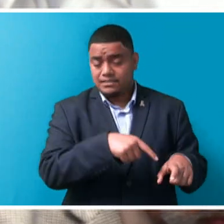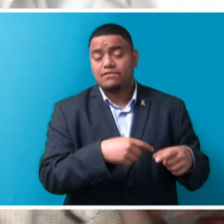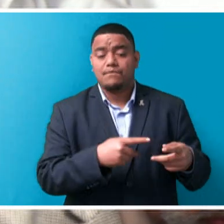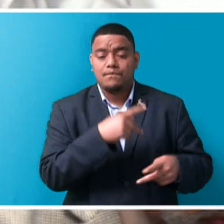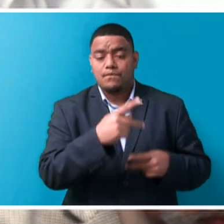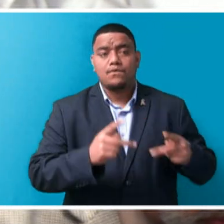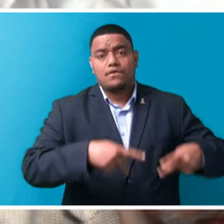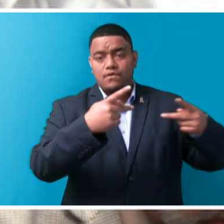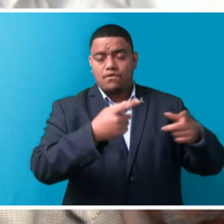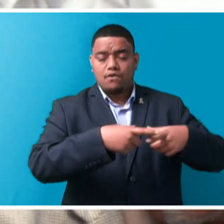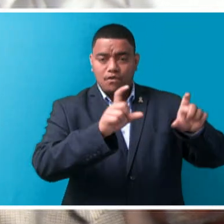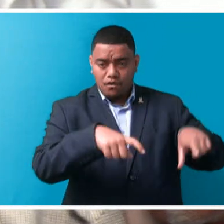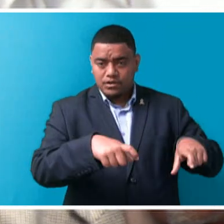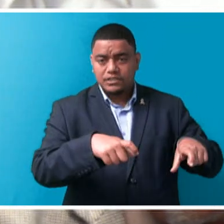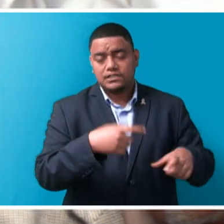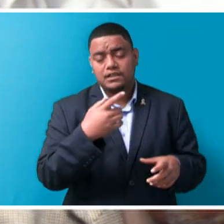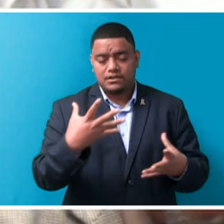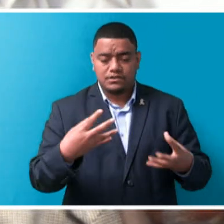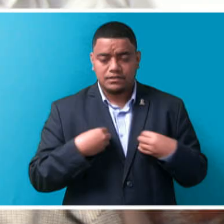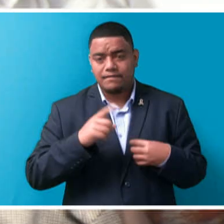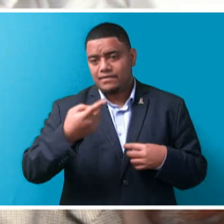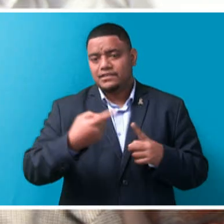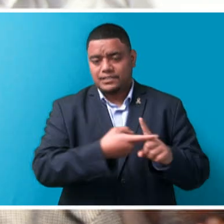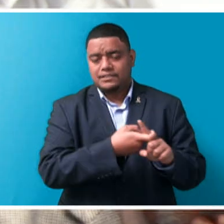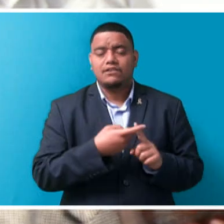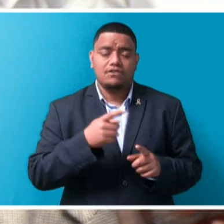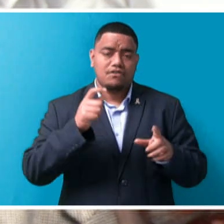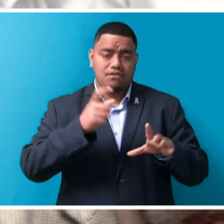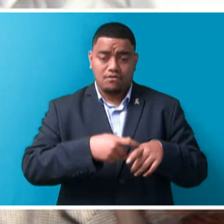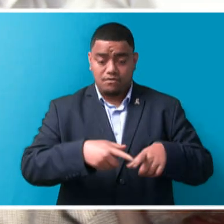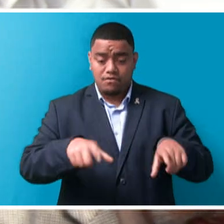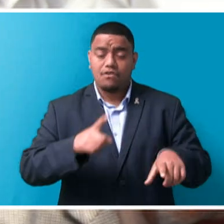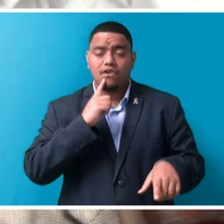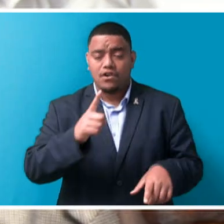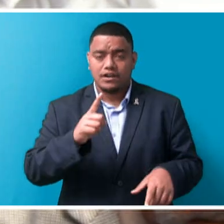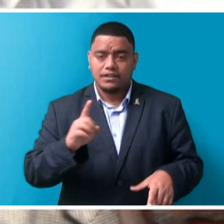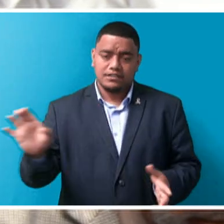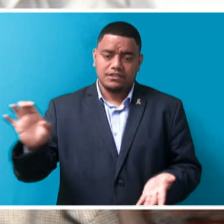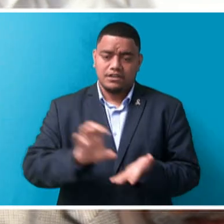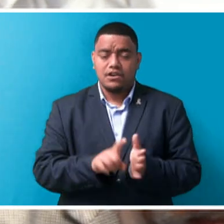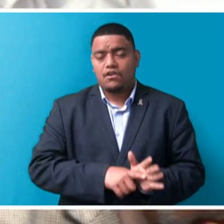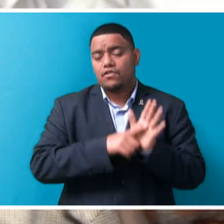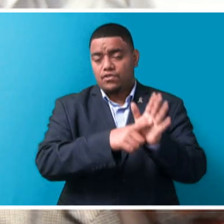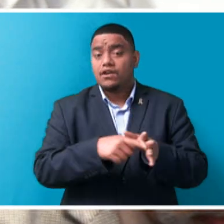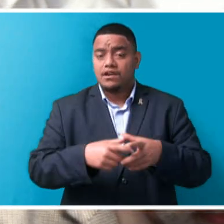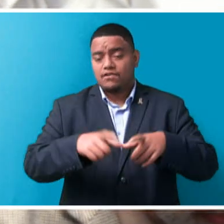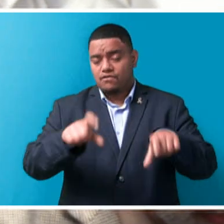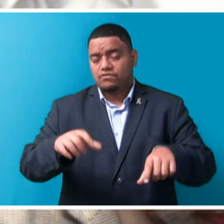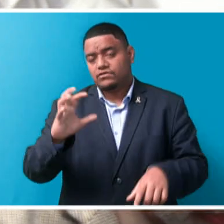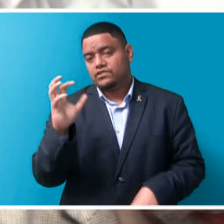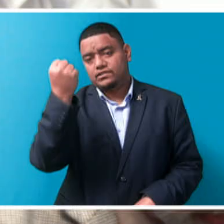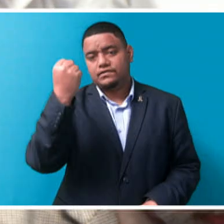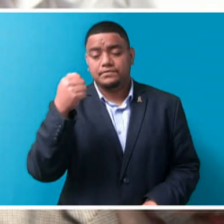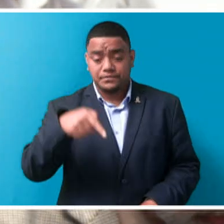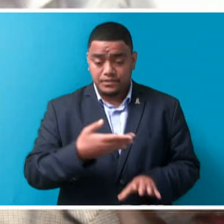court filings, and we have already seen our first adoption court order successfully granted at the Lautoka Magistrates Court. Yes, this